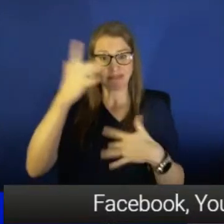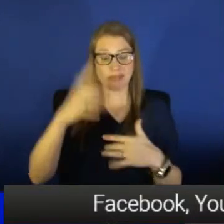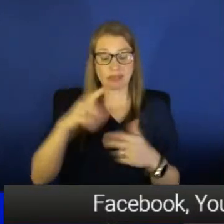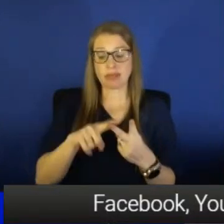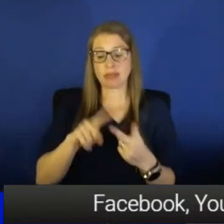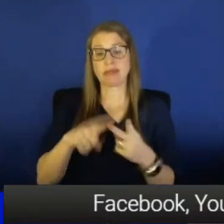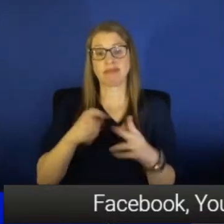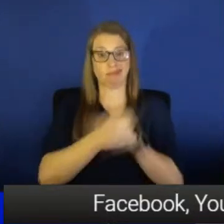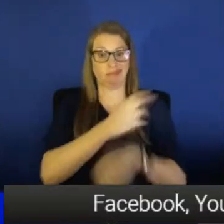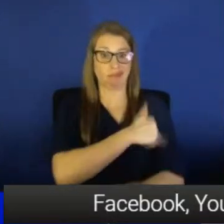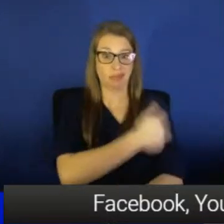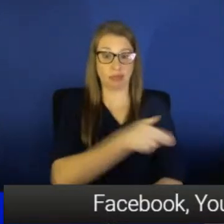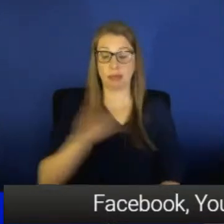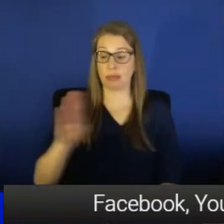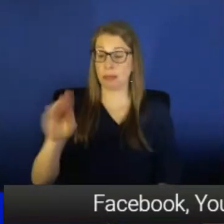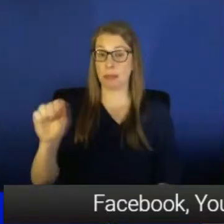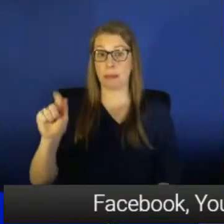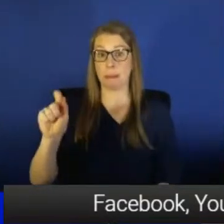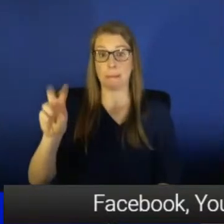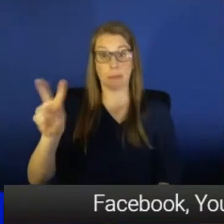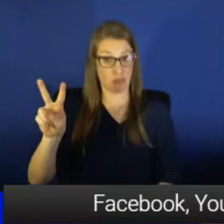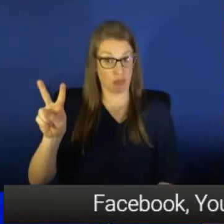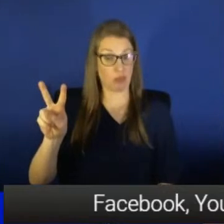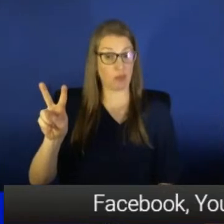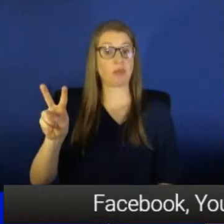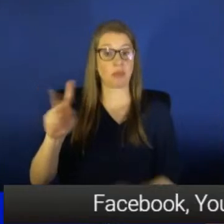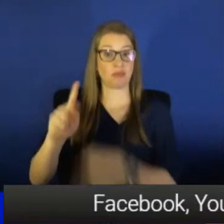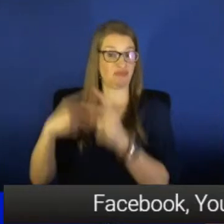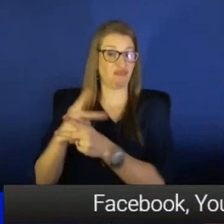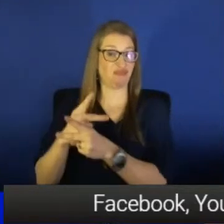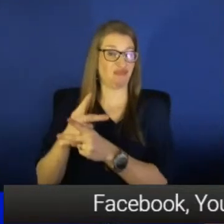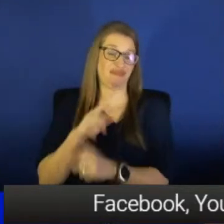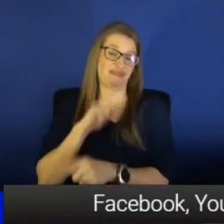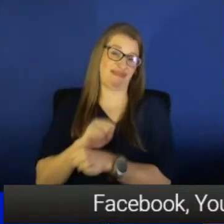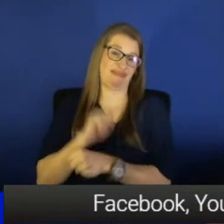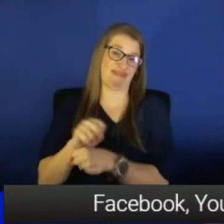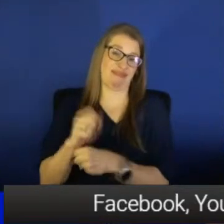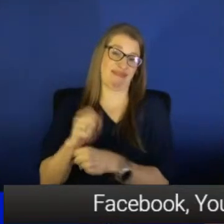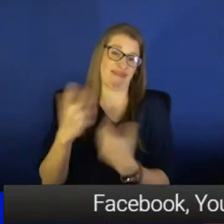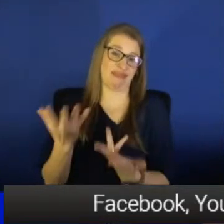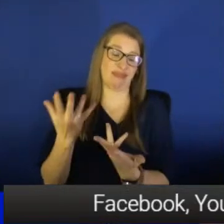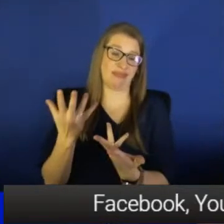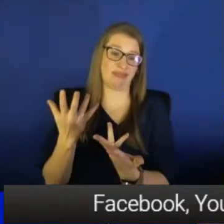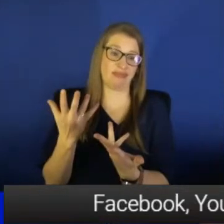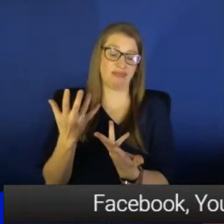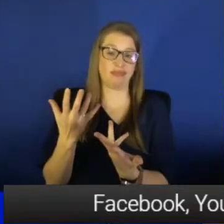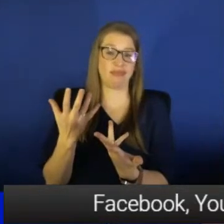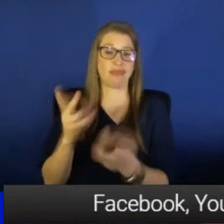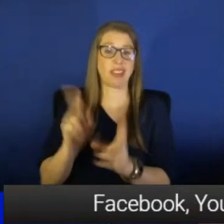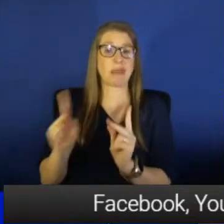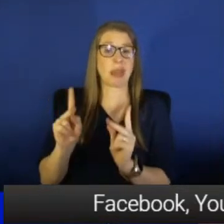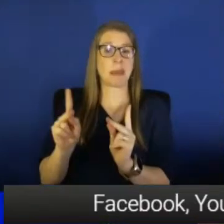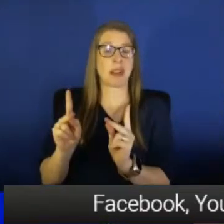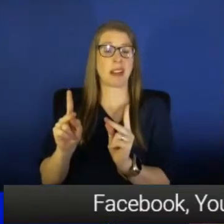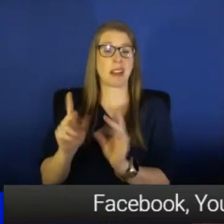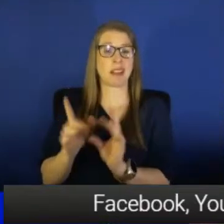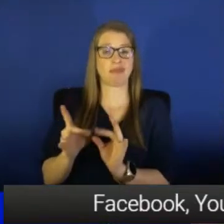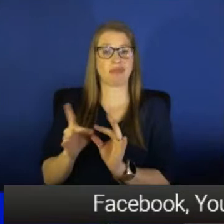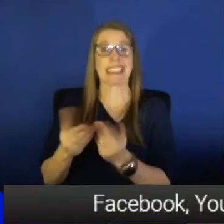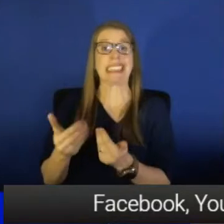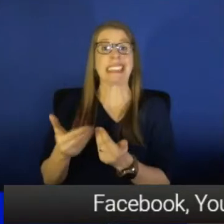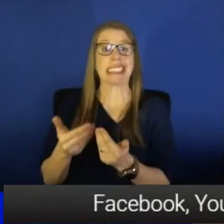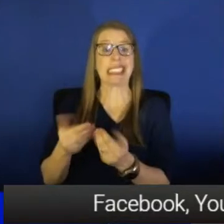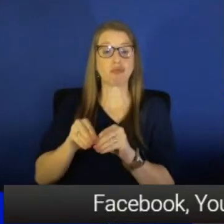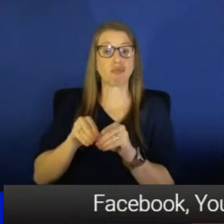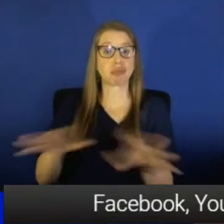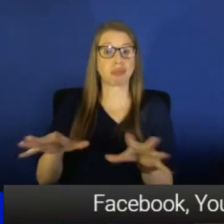now for BA2, other than really just the notion that people are saying it's more transmissible, we know